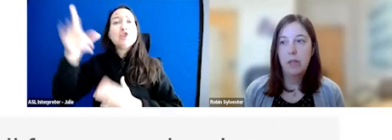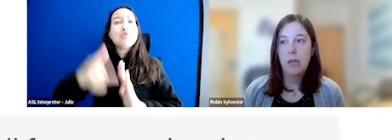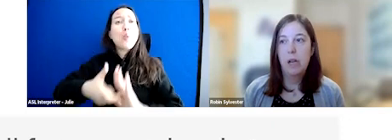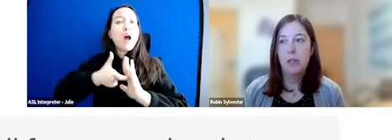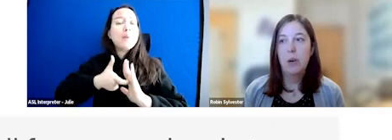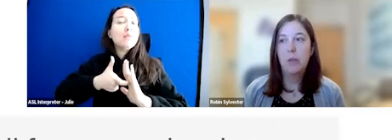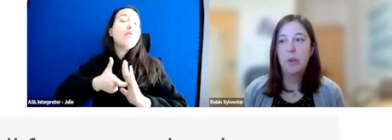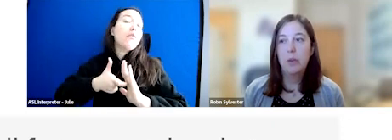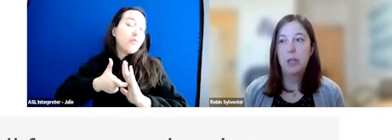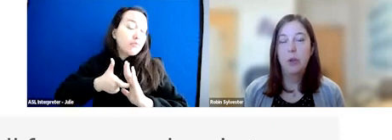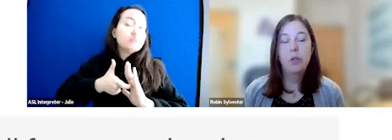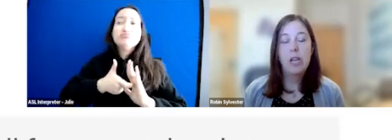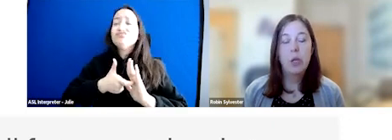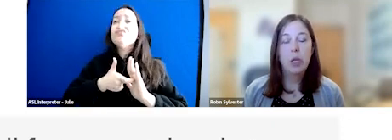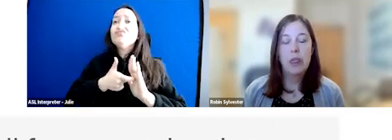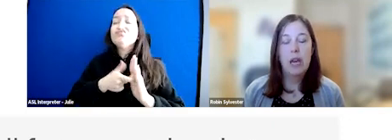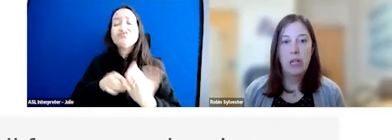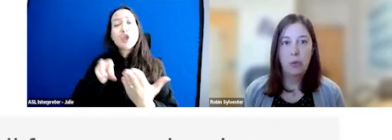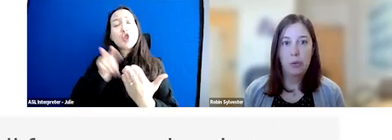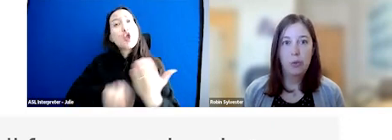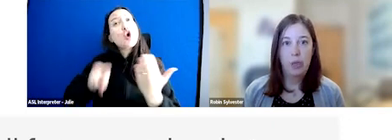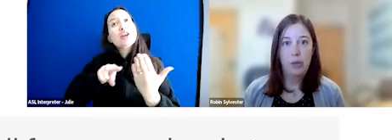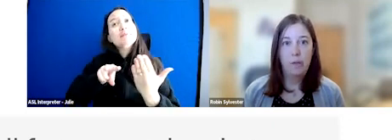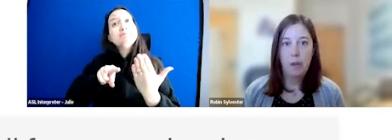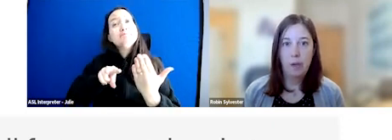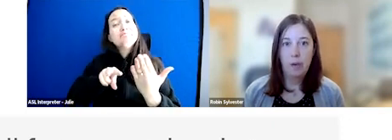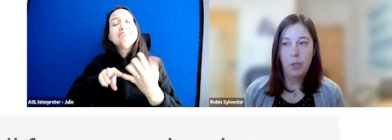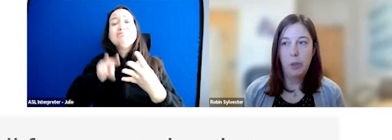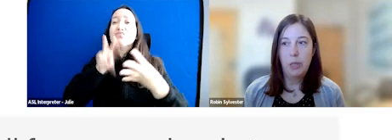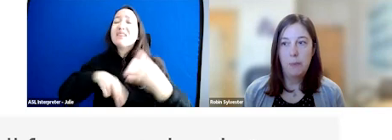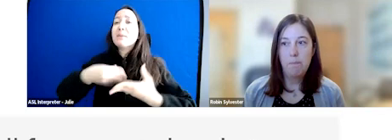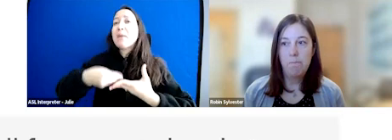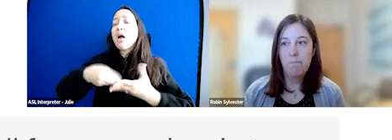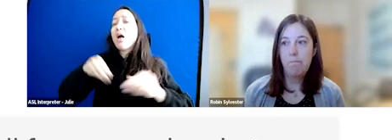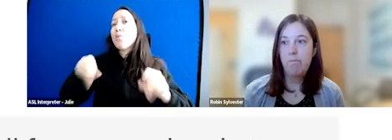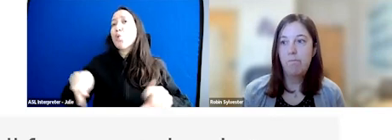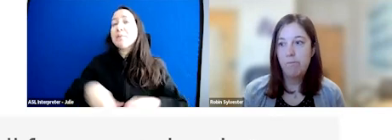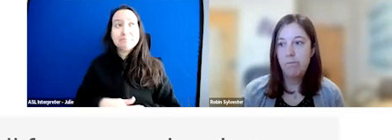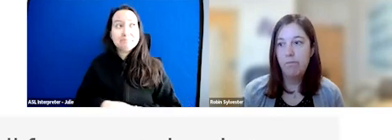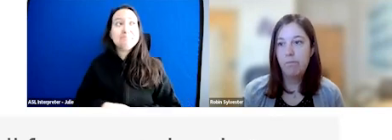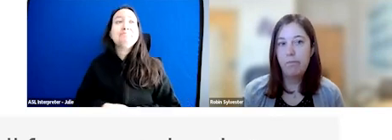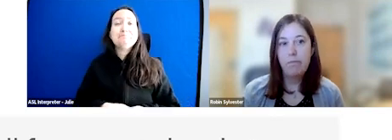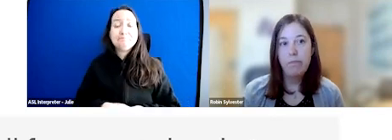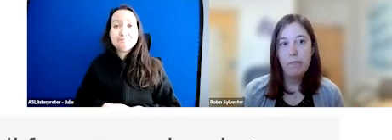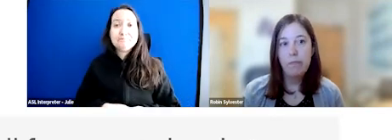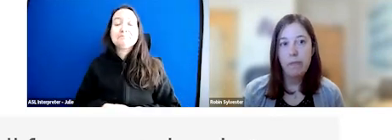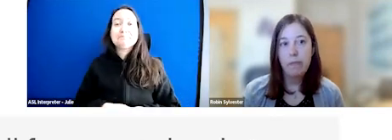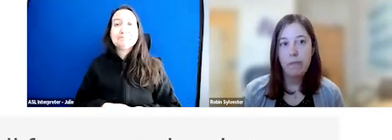requirements. And so I would certainly take a look at that in a closer read of the funding opportunity.